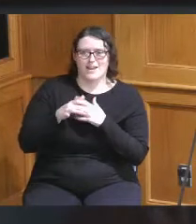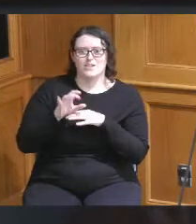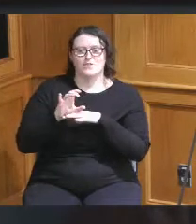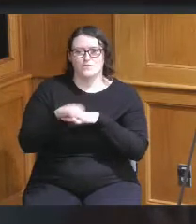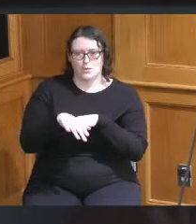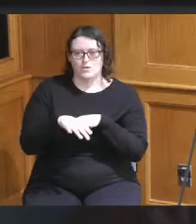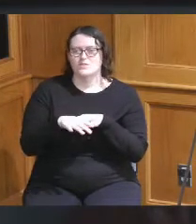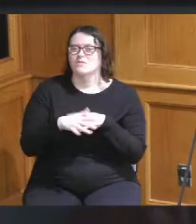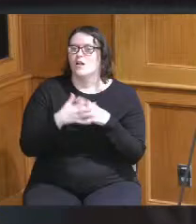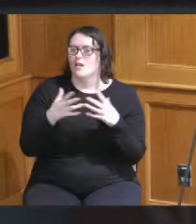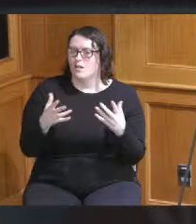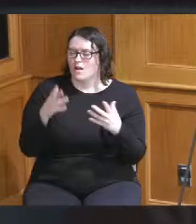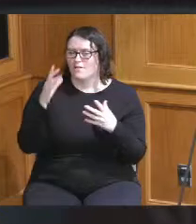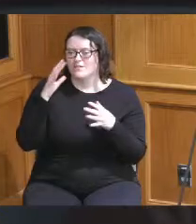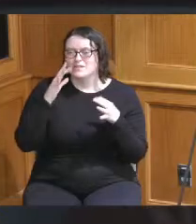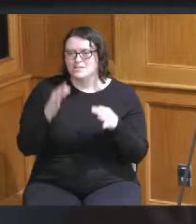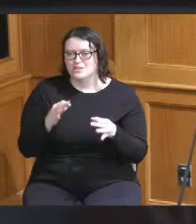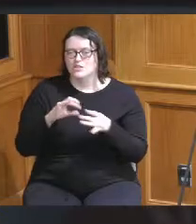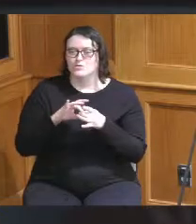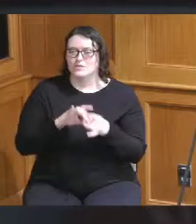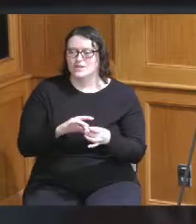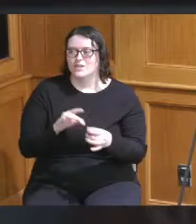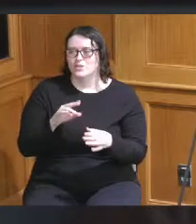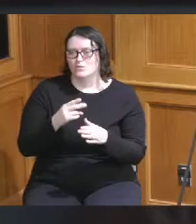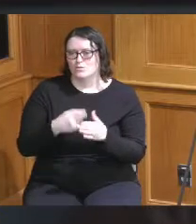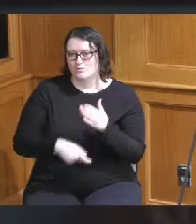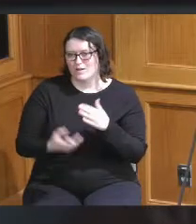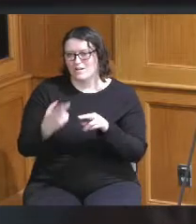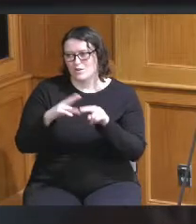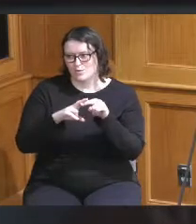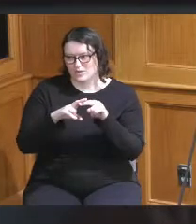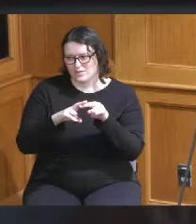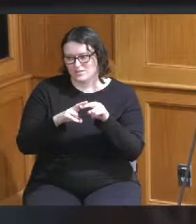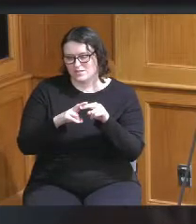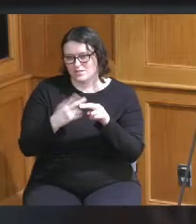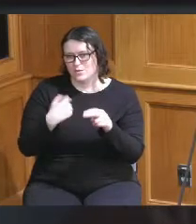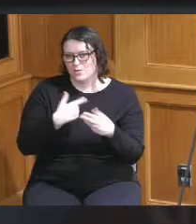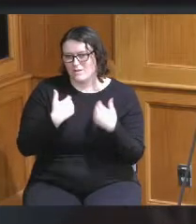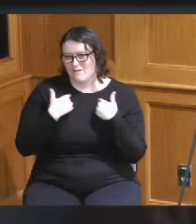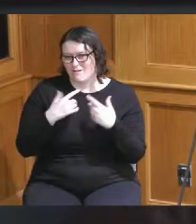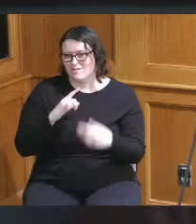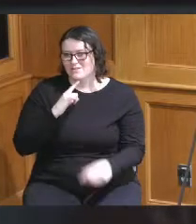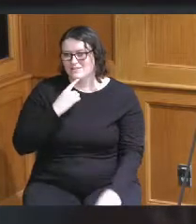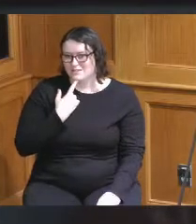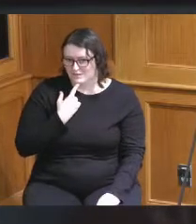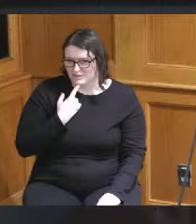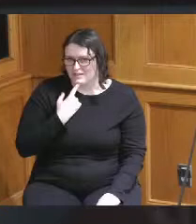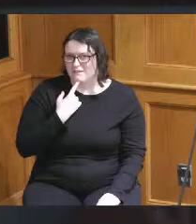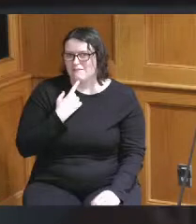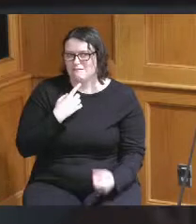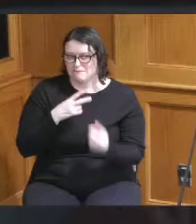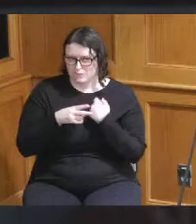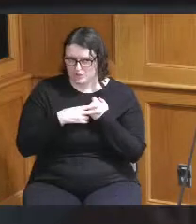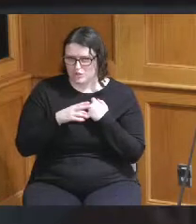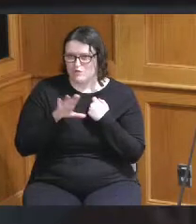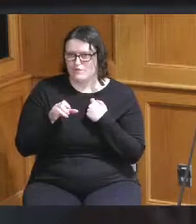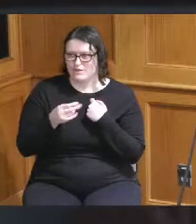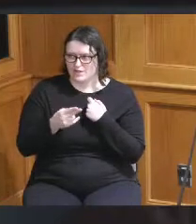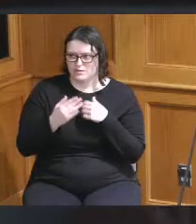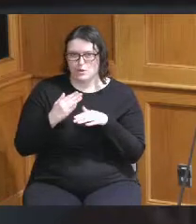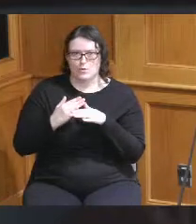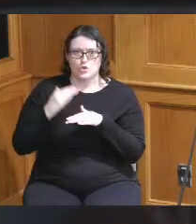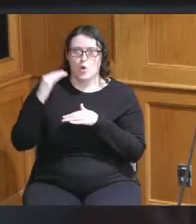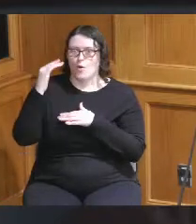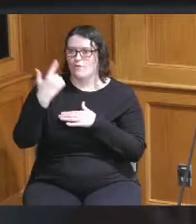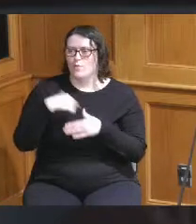that we've made since I've been here related to rate increases, because we had a significant reserve well over what we needed to,